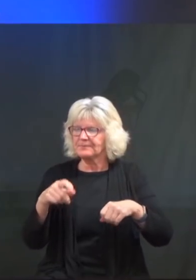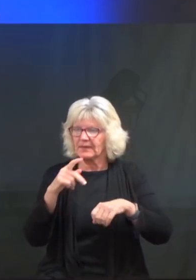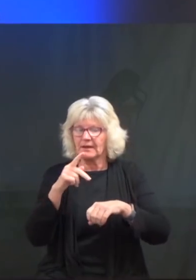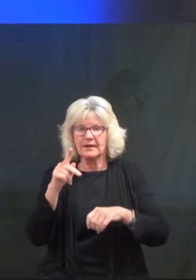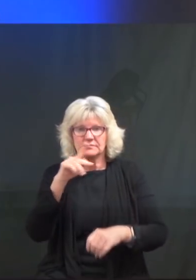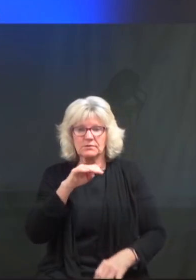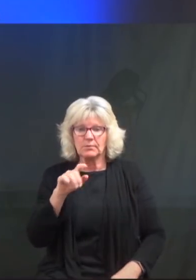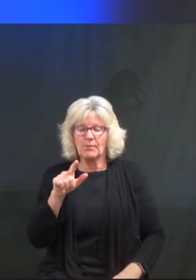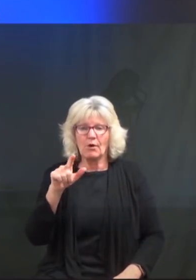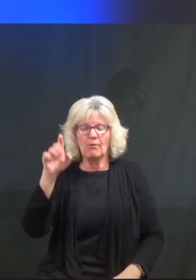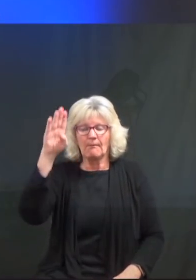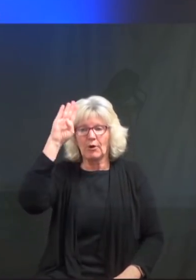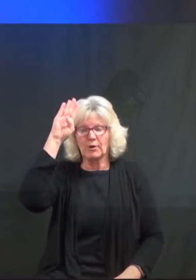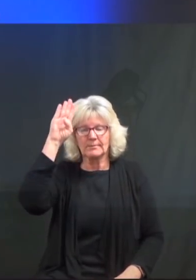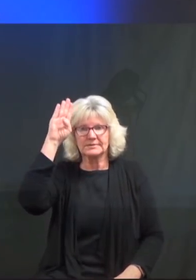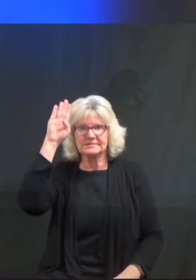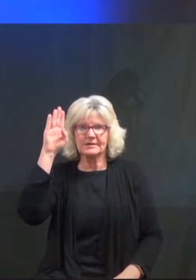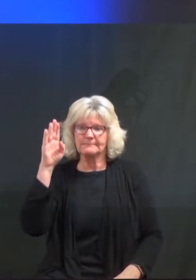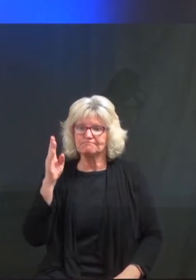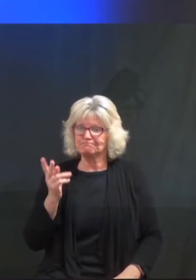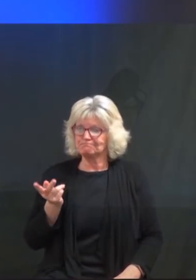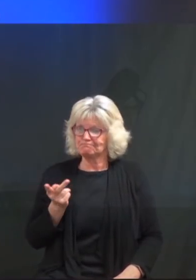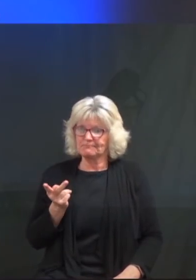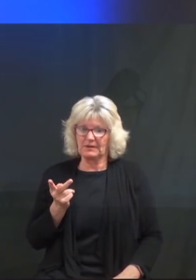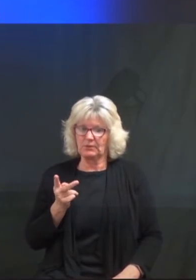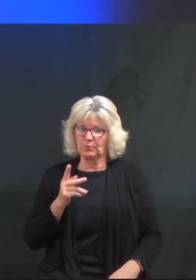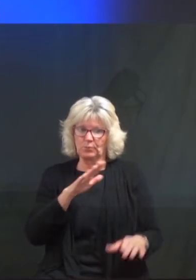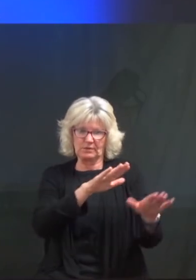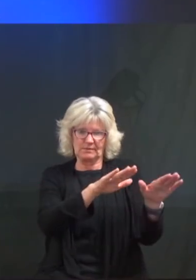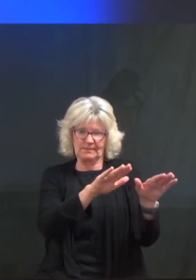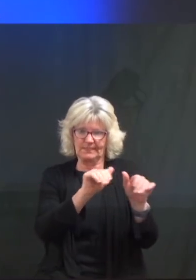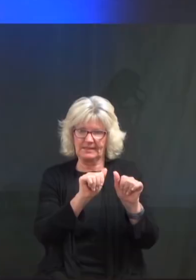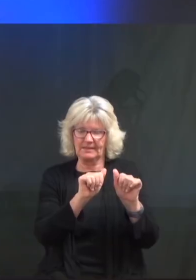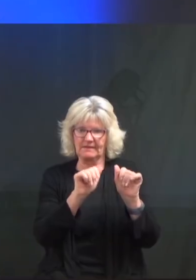and Barnabas then transitioned to ministry to say, we will go from them